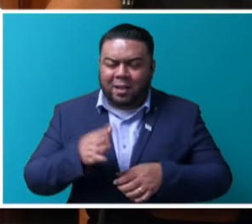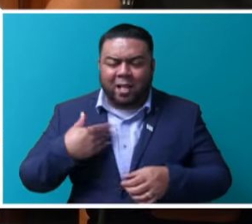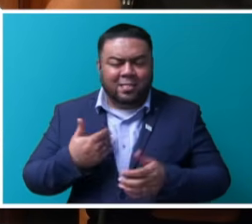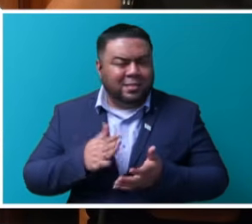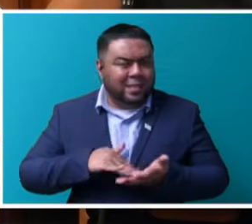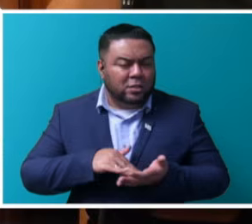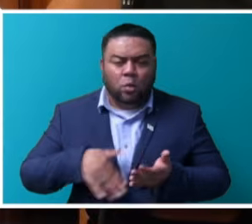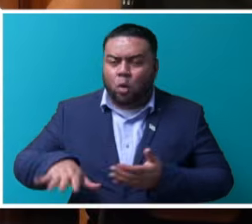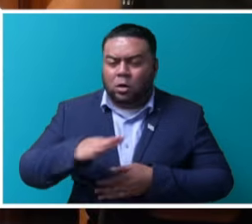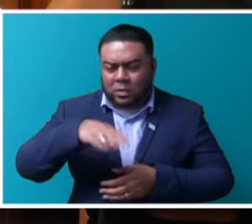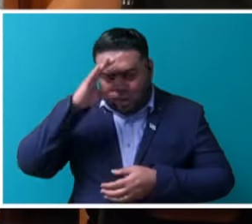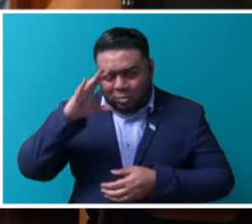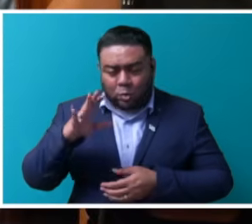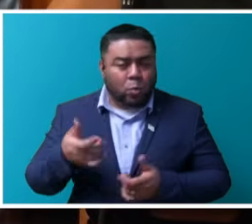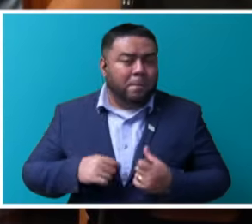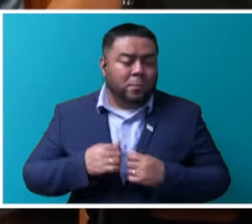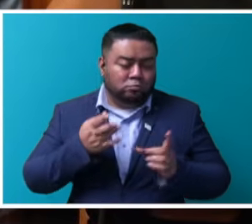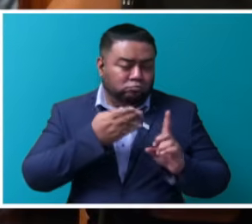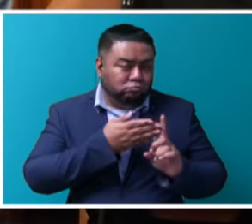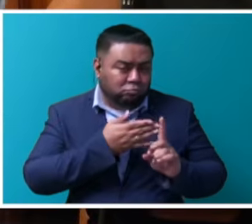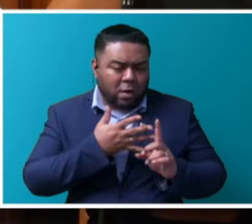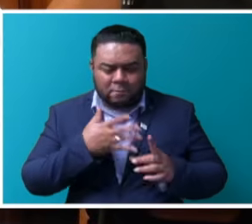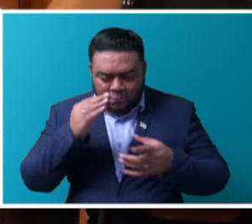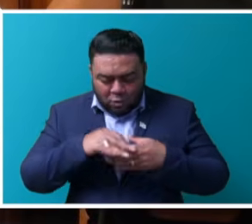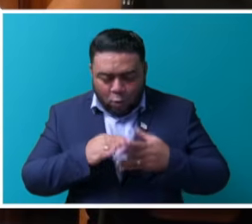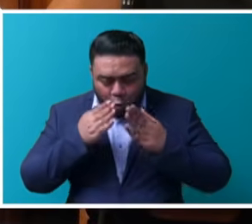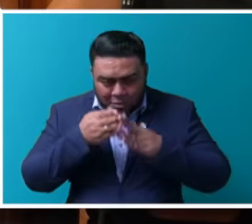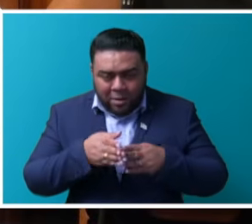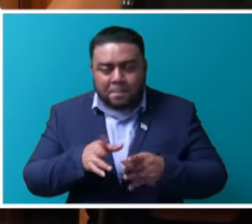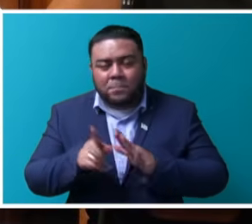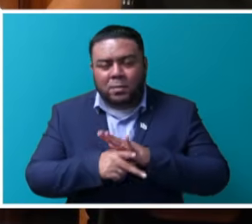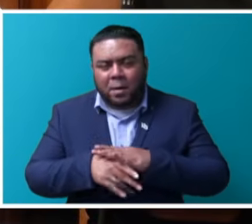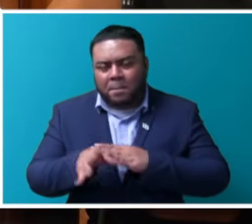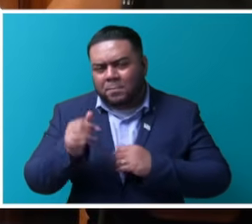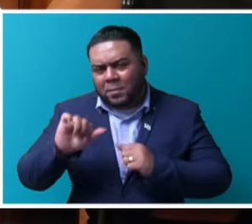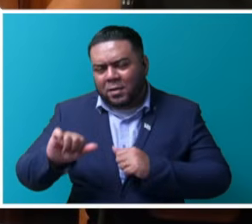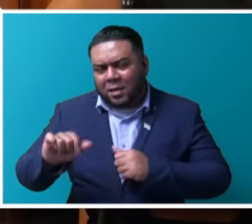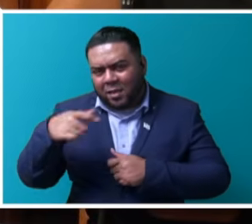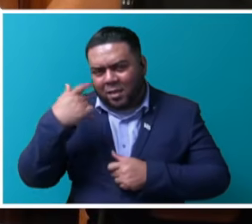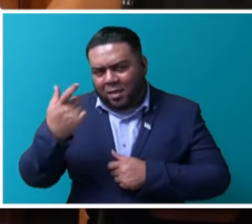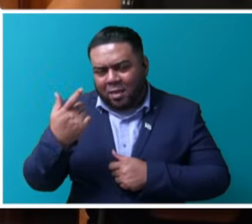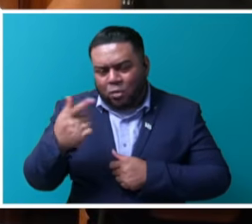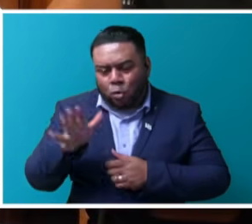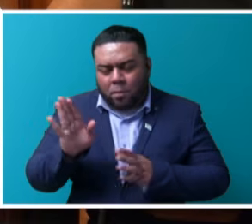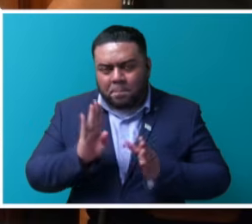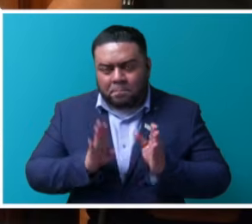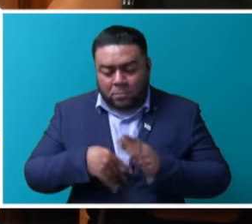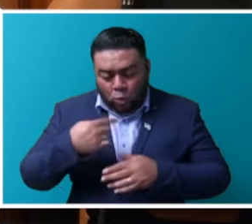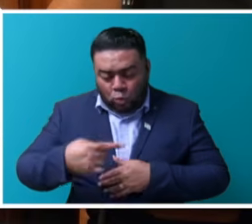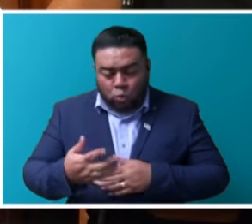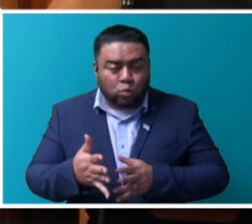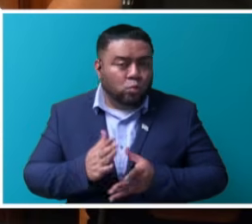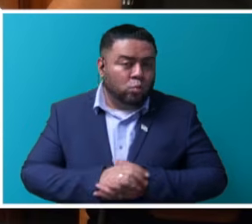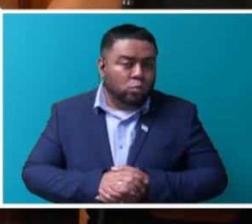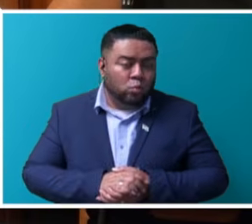country. We are prioritizing investment and focus on primary and preventive care through the public health system. Continuous reforms